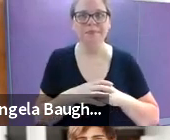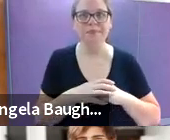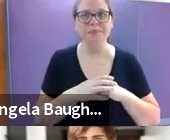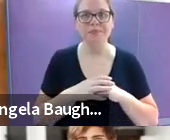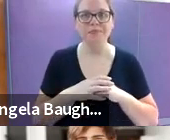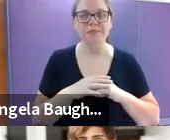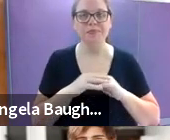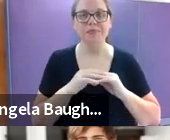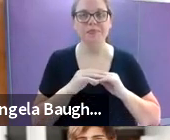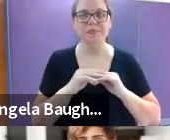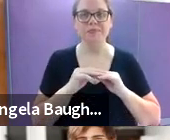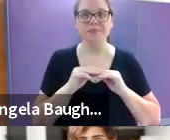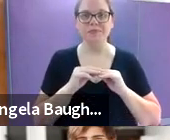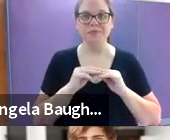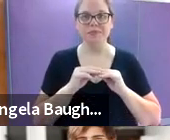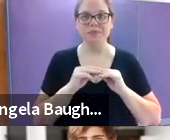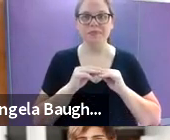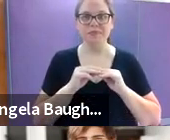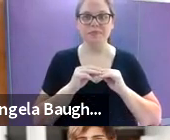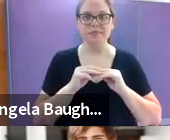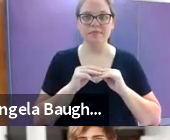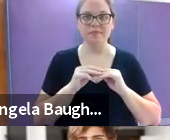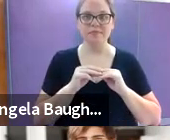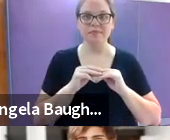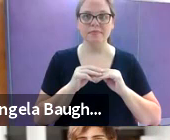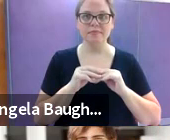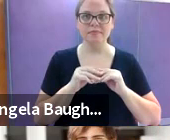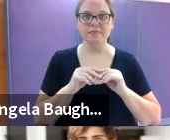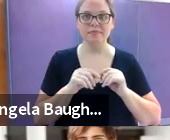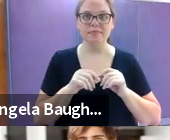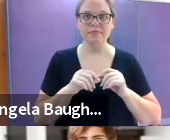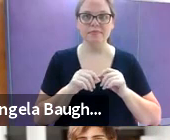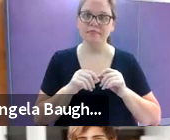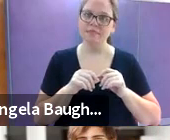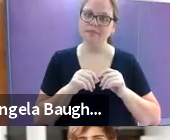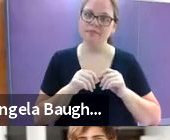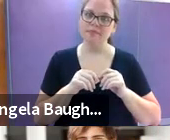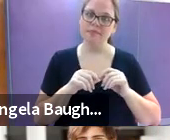Okay, and I'm screen sharing.